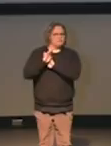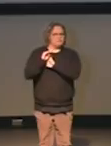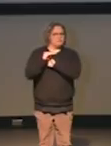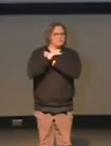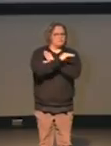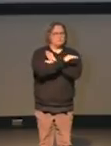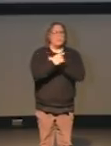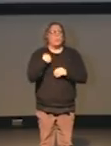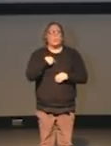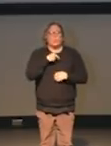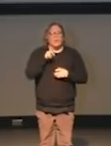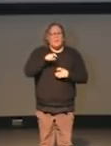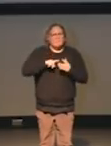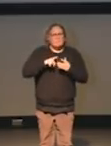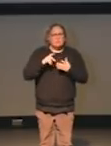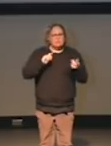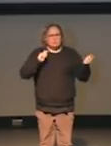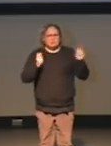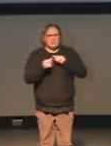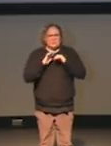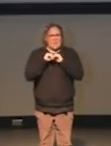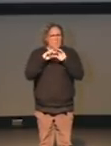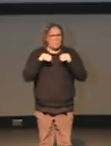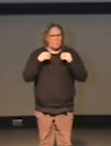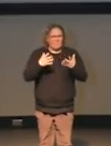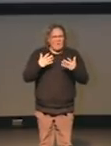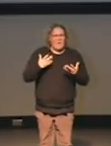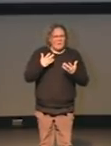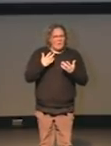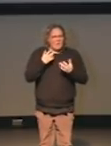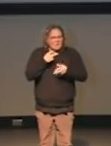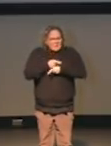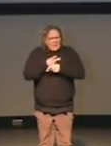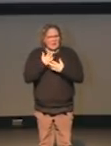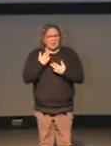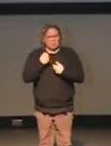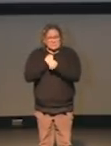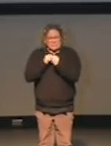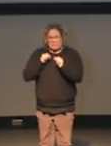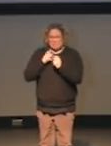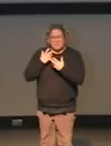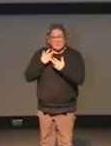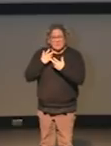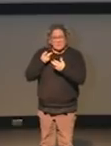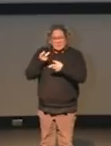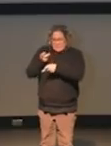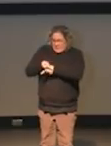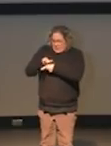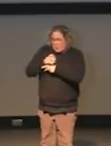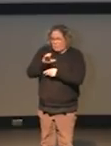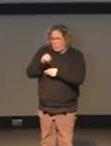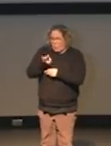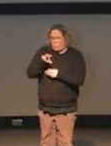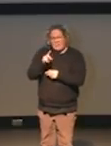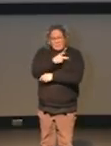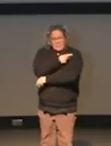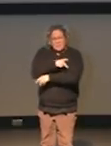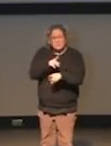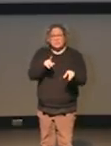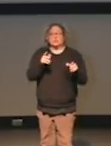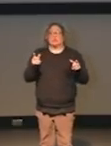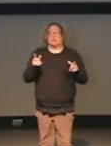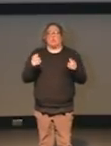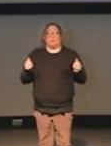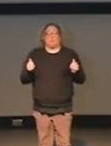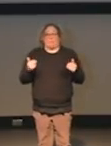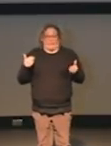care that we provide in the health system in order to be able to safely care for COVID patients alongside our non-COVID patients. Right now,